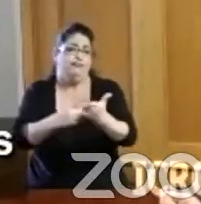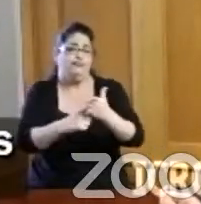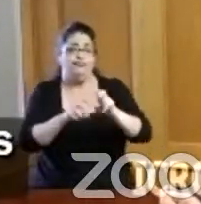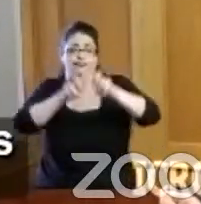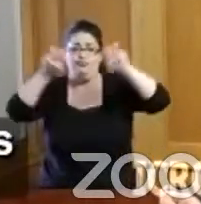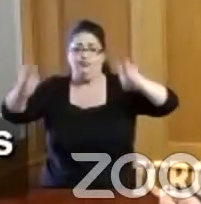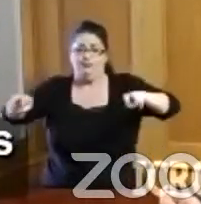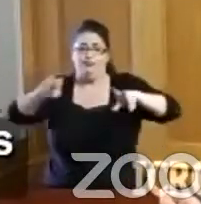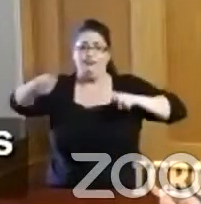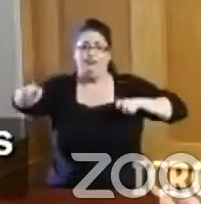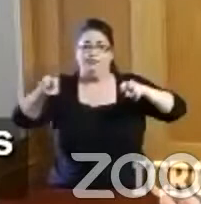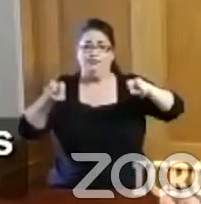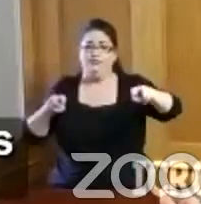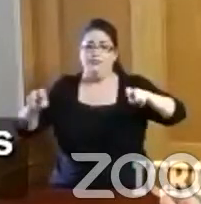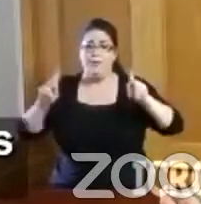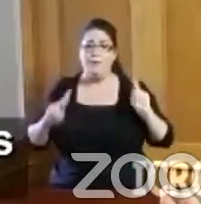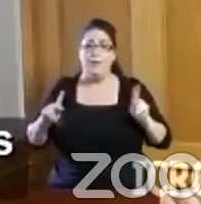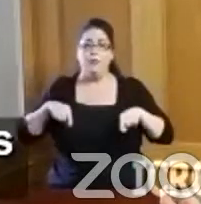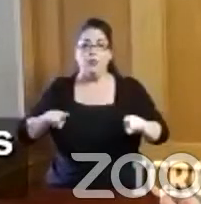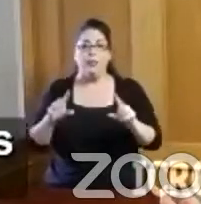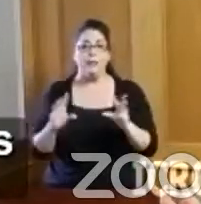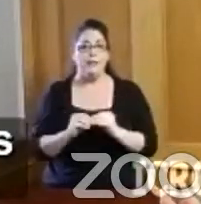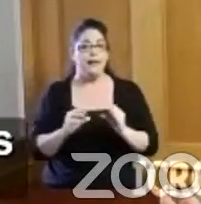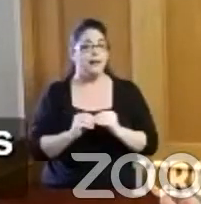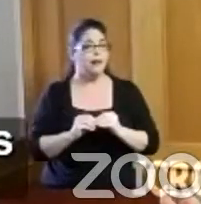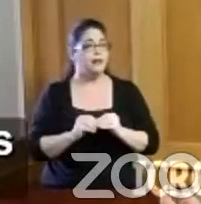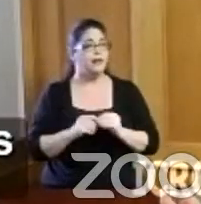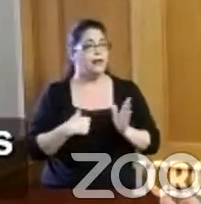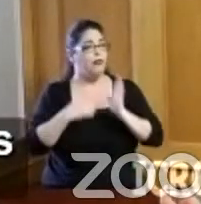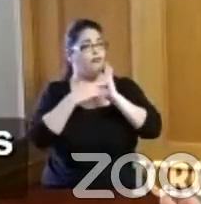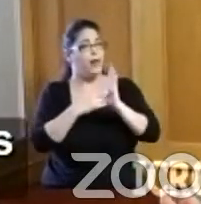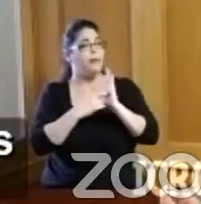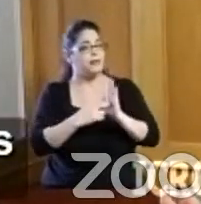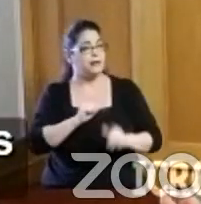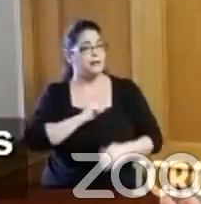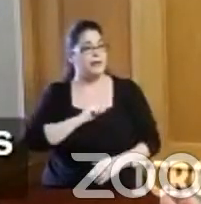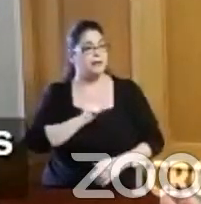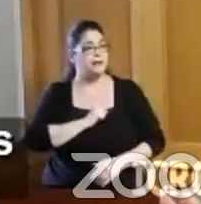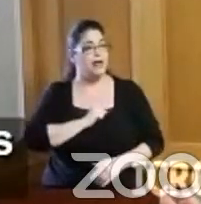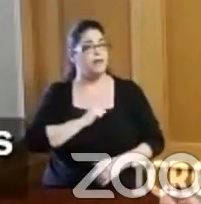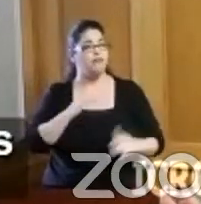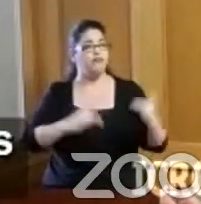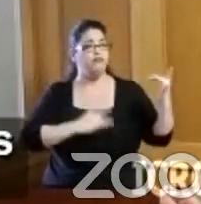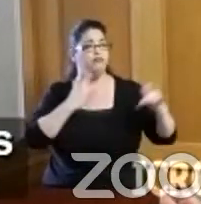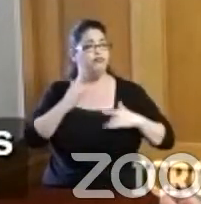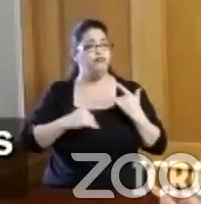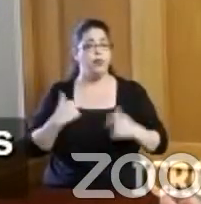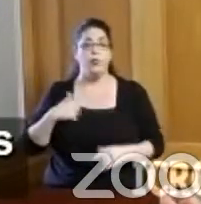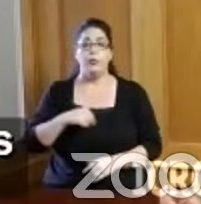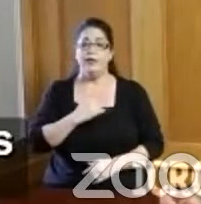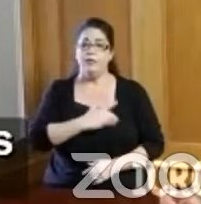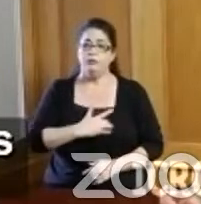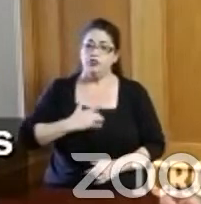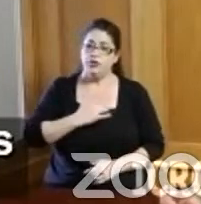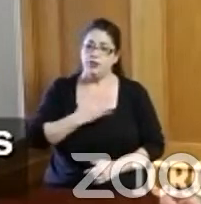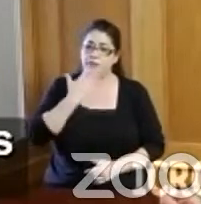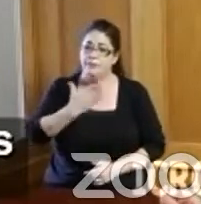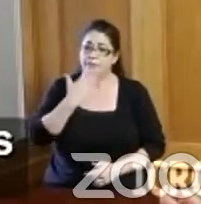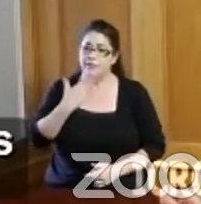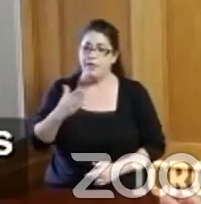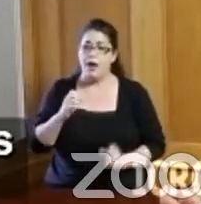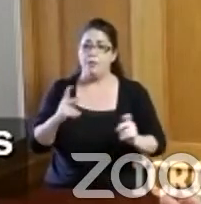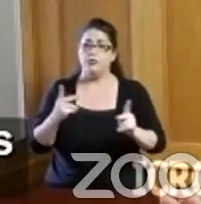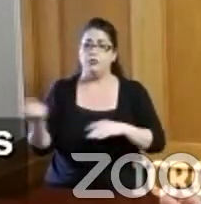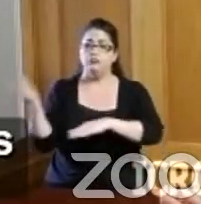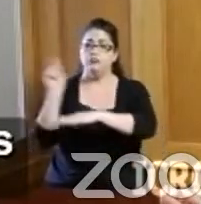So we as a community, we as a board, myself representing my colleagues and I, are very excited. We appreciate the opportunity to speak